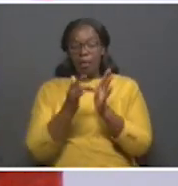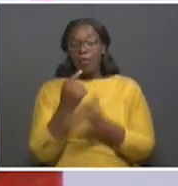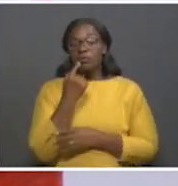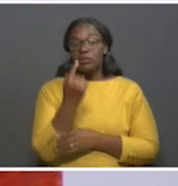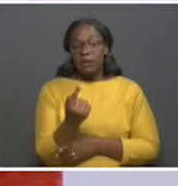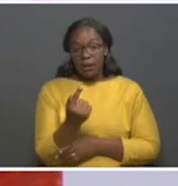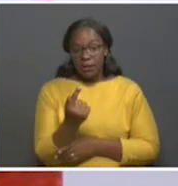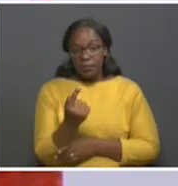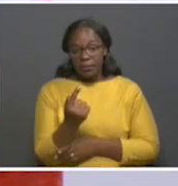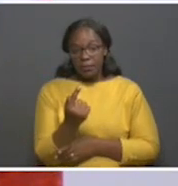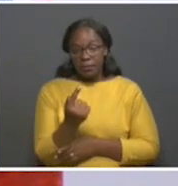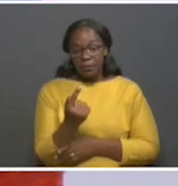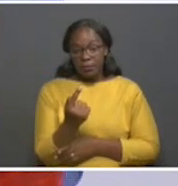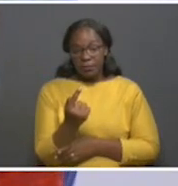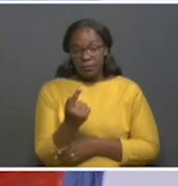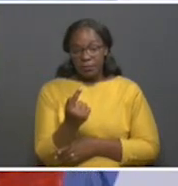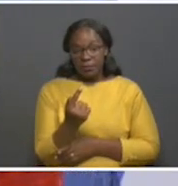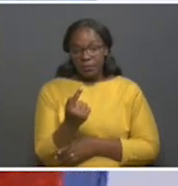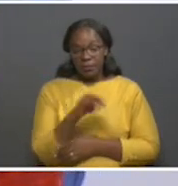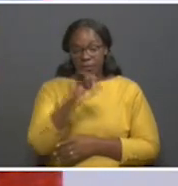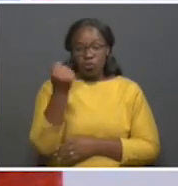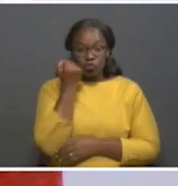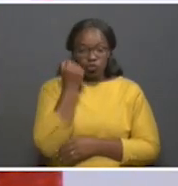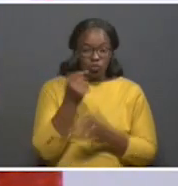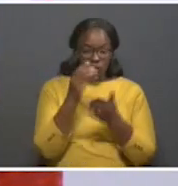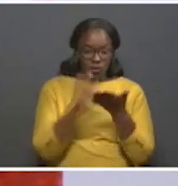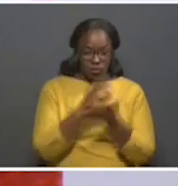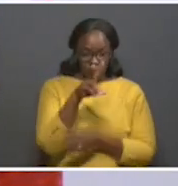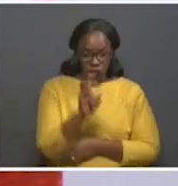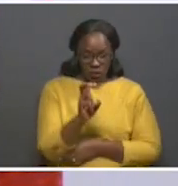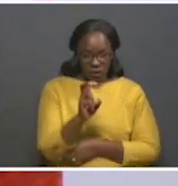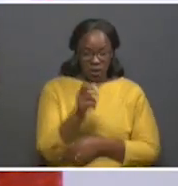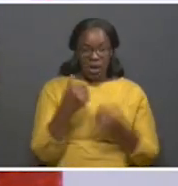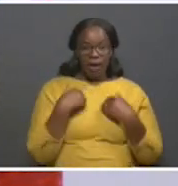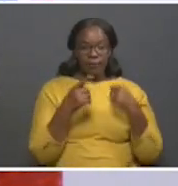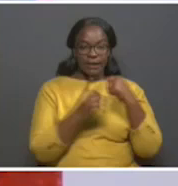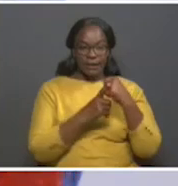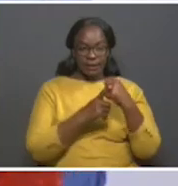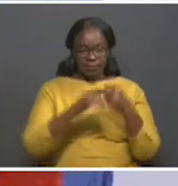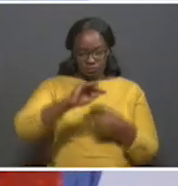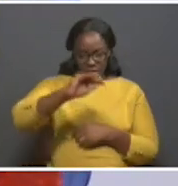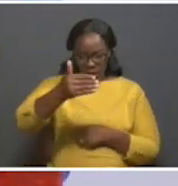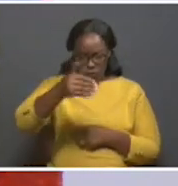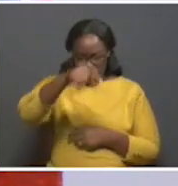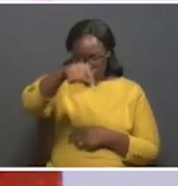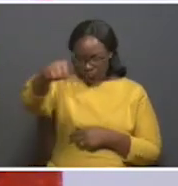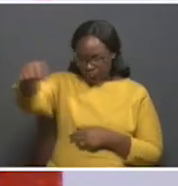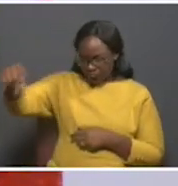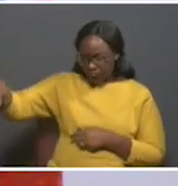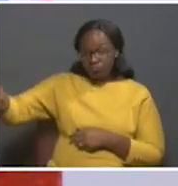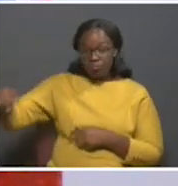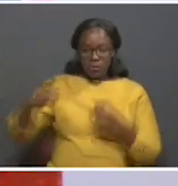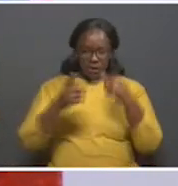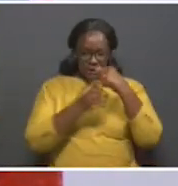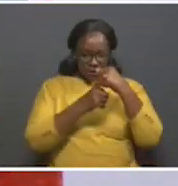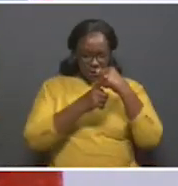read in this passage of Joshua chapter number 20, that there were six cities of refuge. And the six